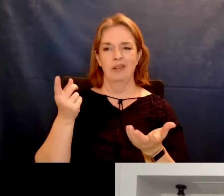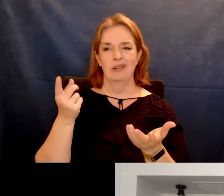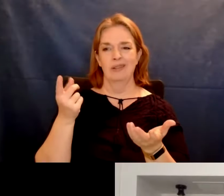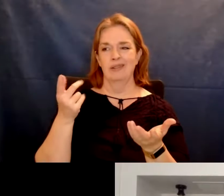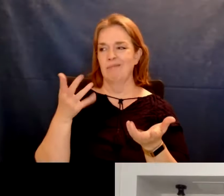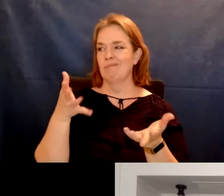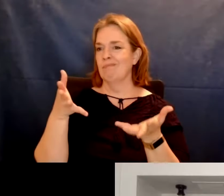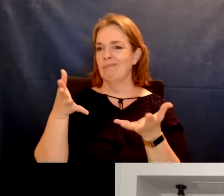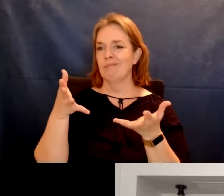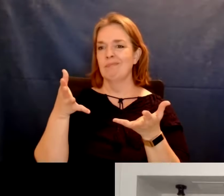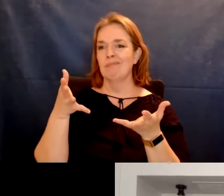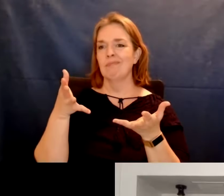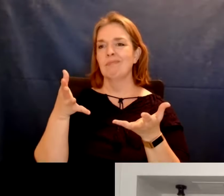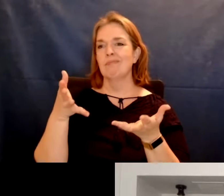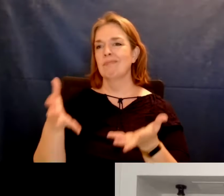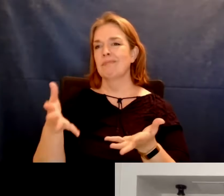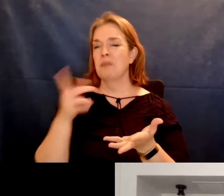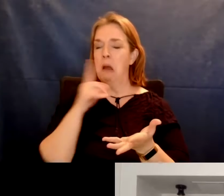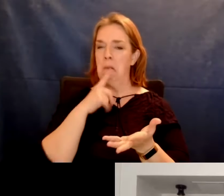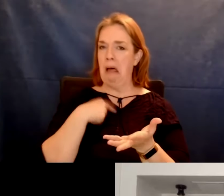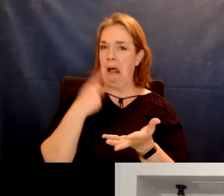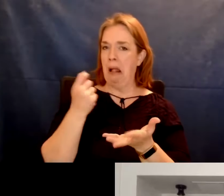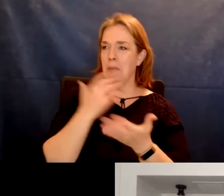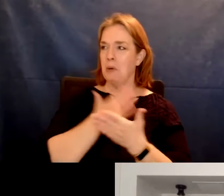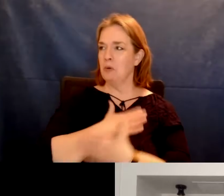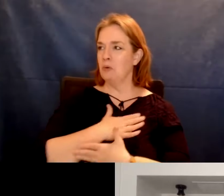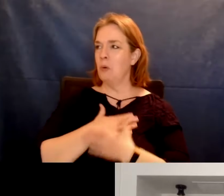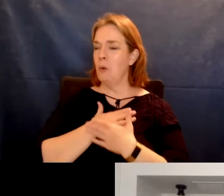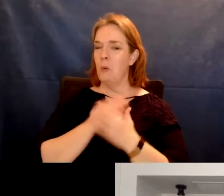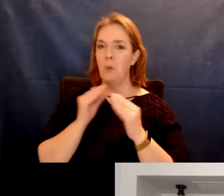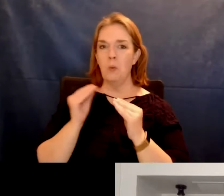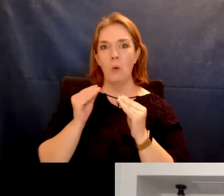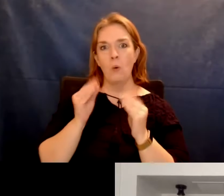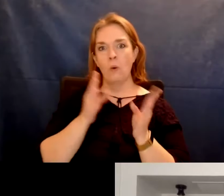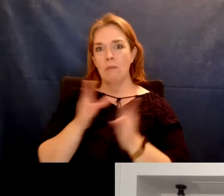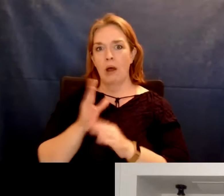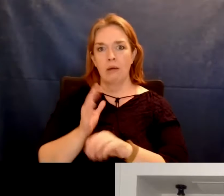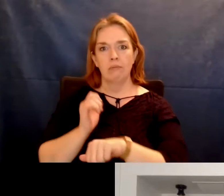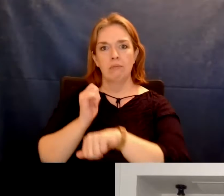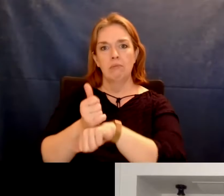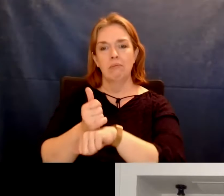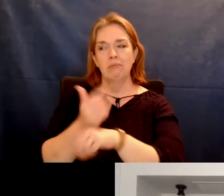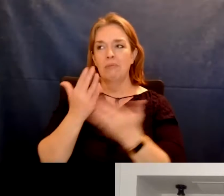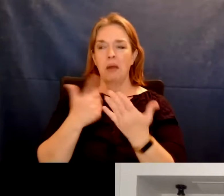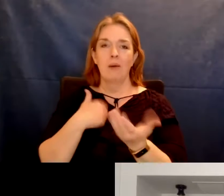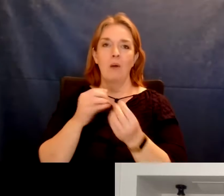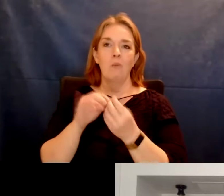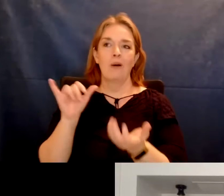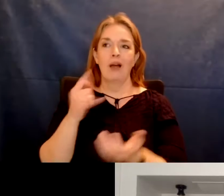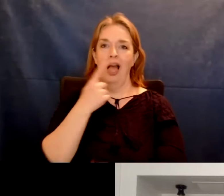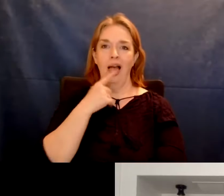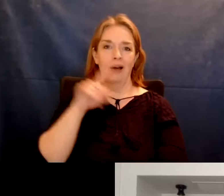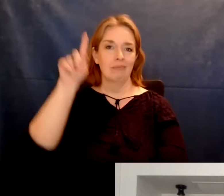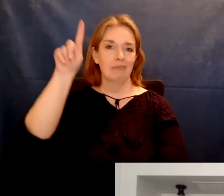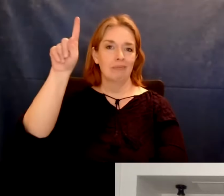enjoy not having plans and probably just seeing where I end up or what I